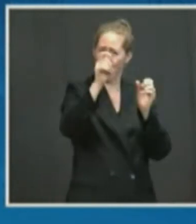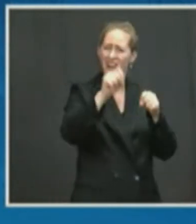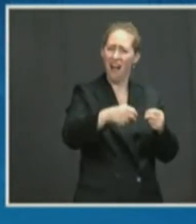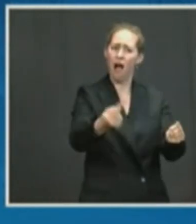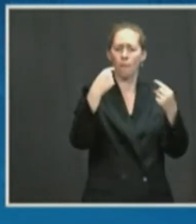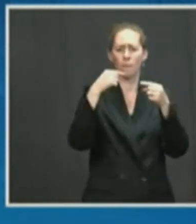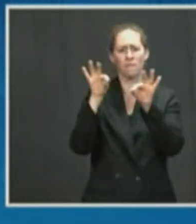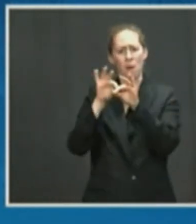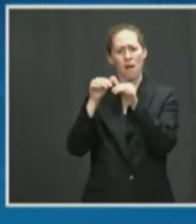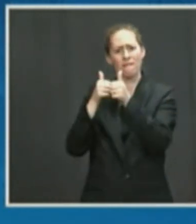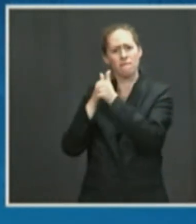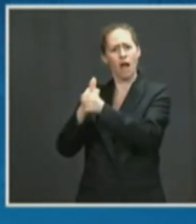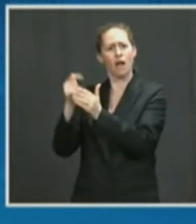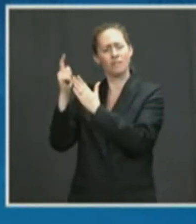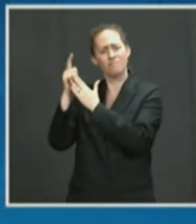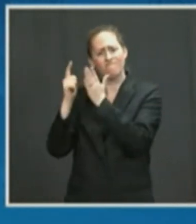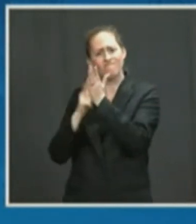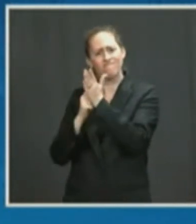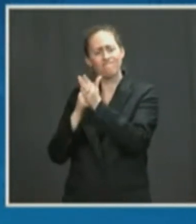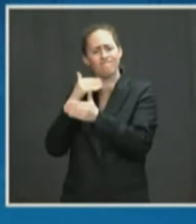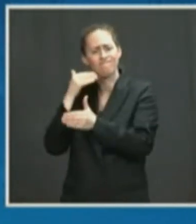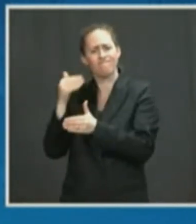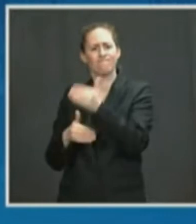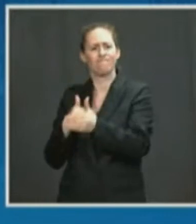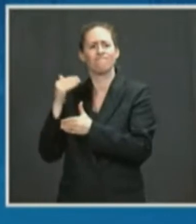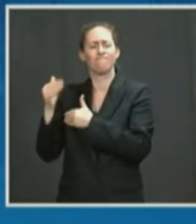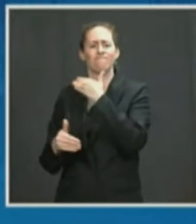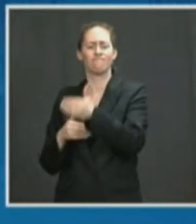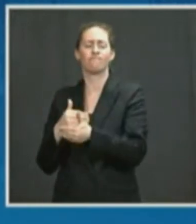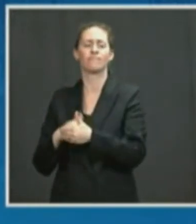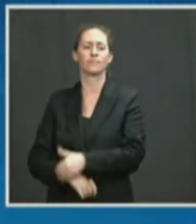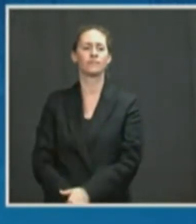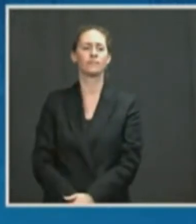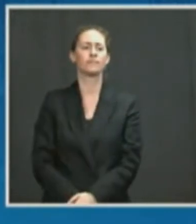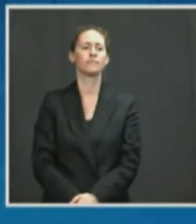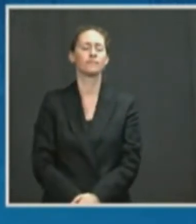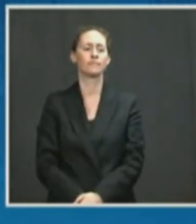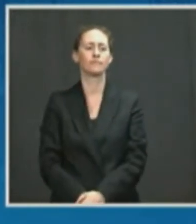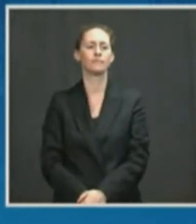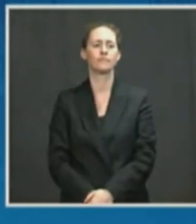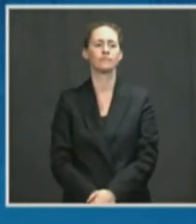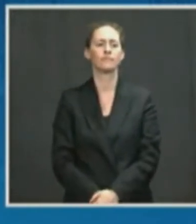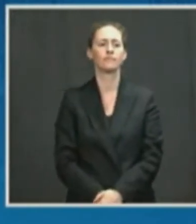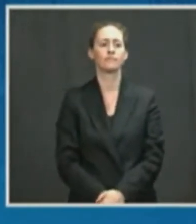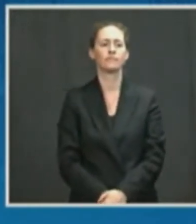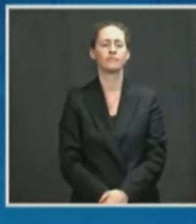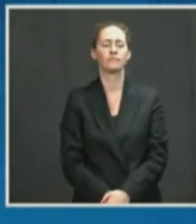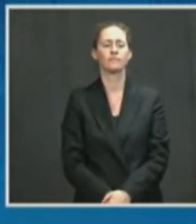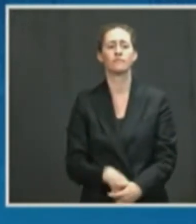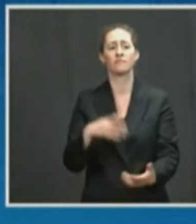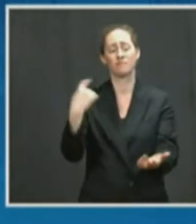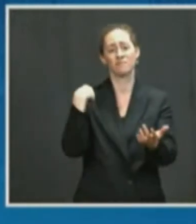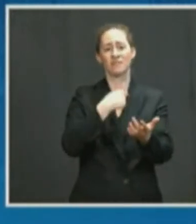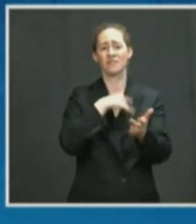occur. But we, as one of our priorities, will discourage illegal